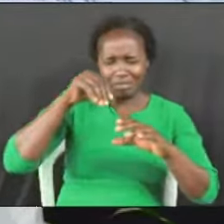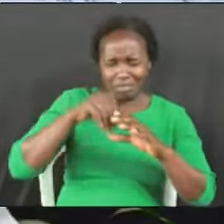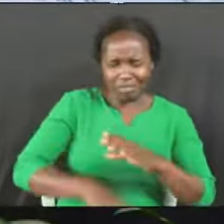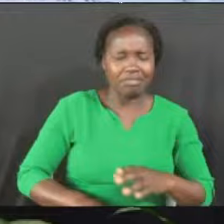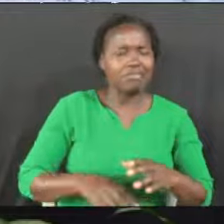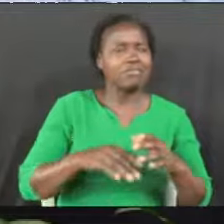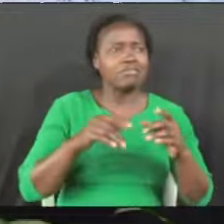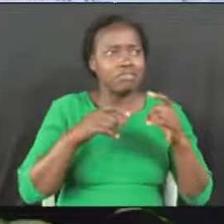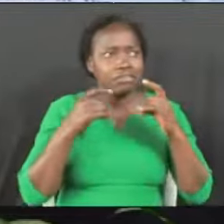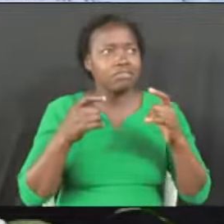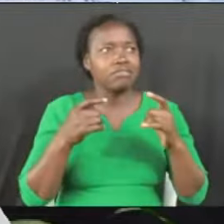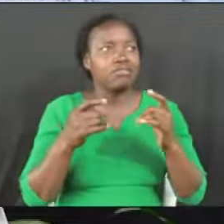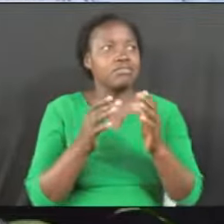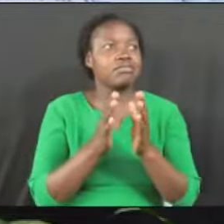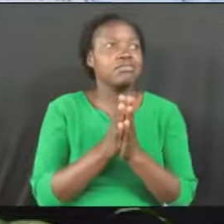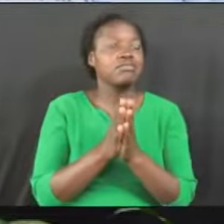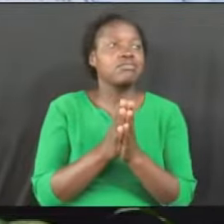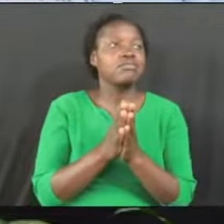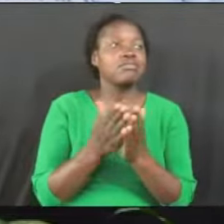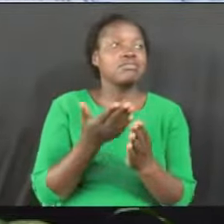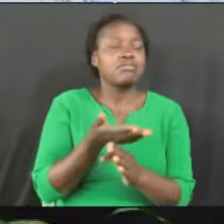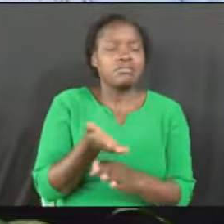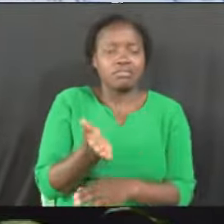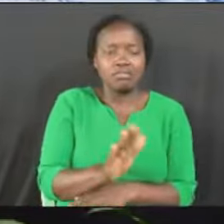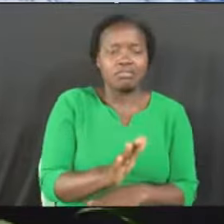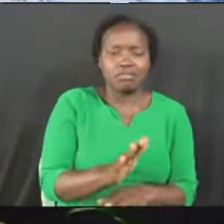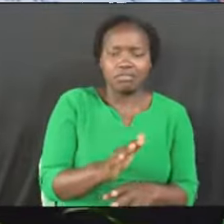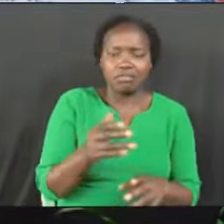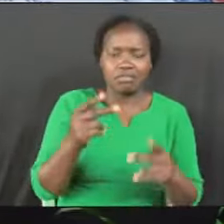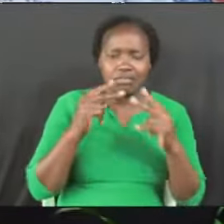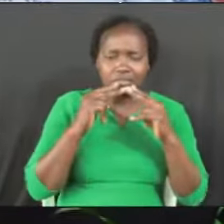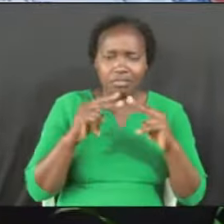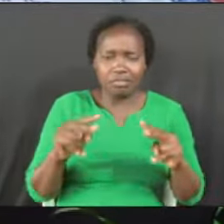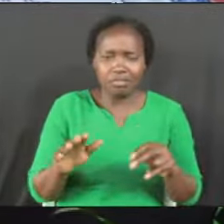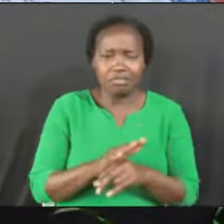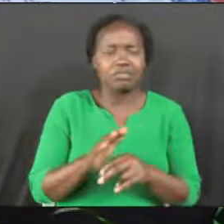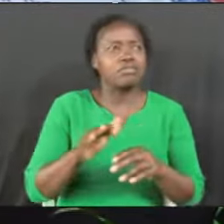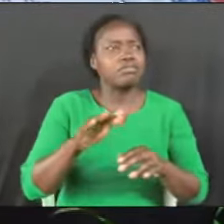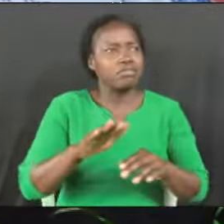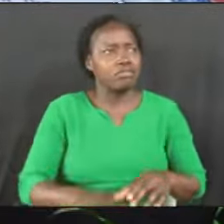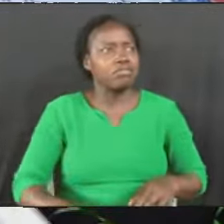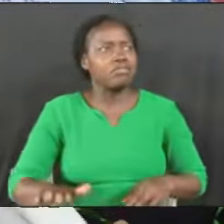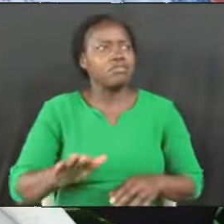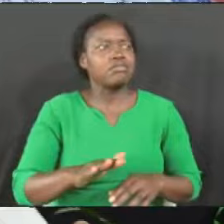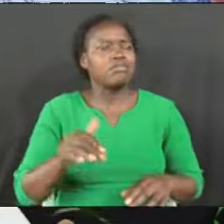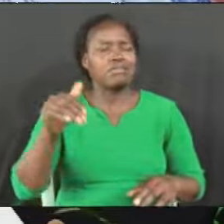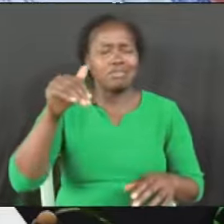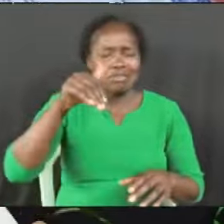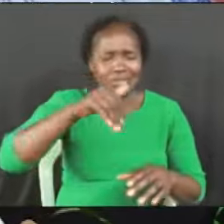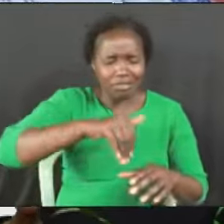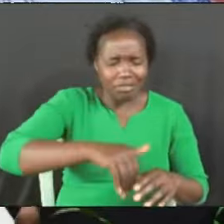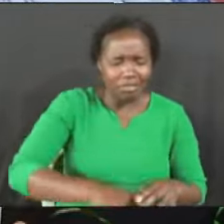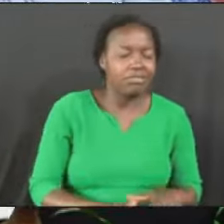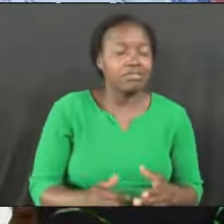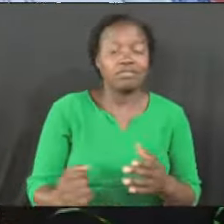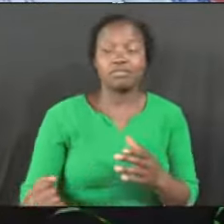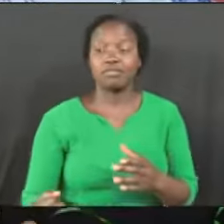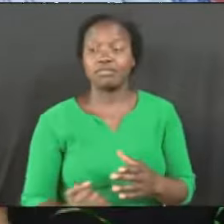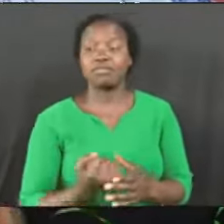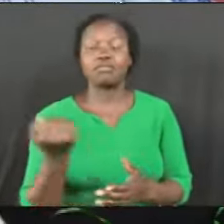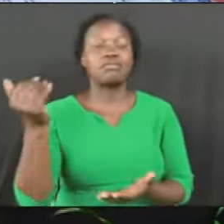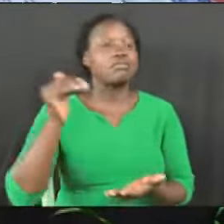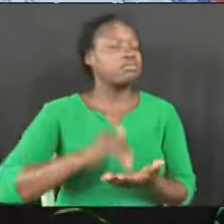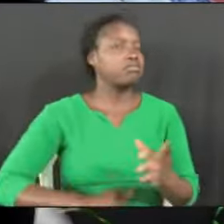sin, far from the peaceful shore, sinking deeply stained within, sinking to rise no